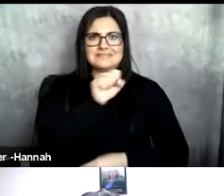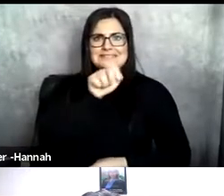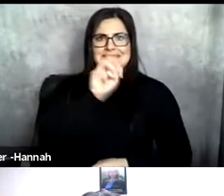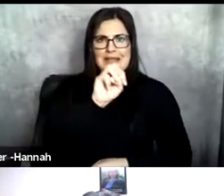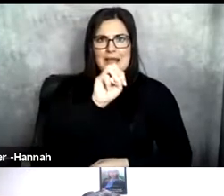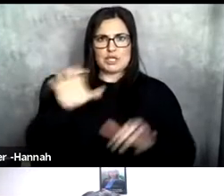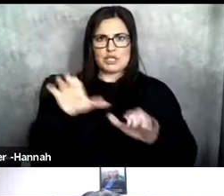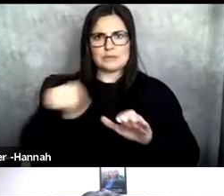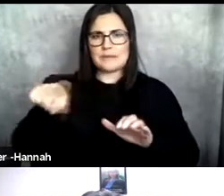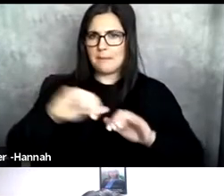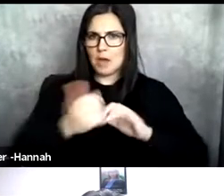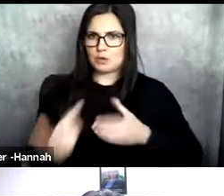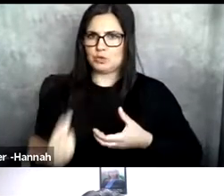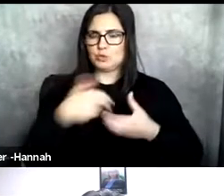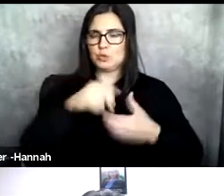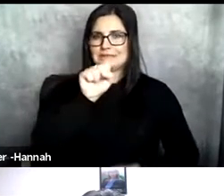efforts?